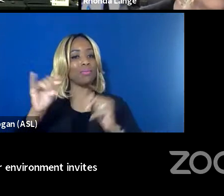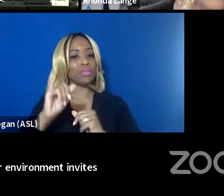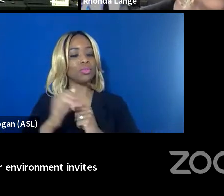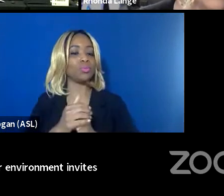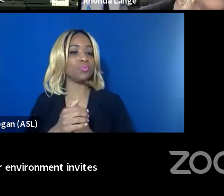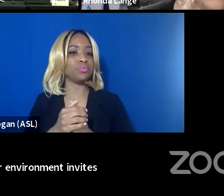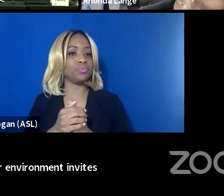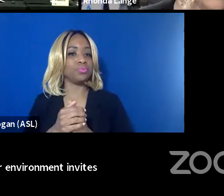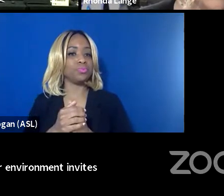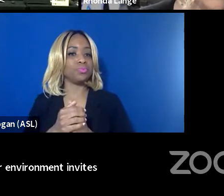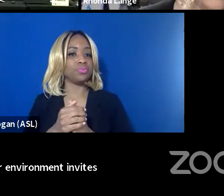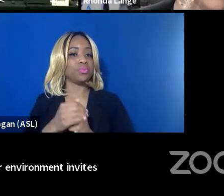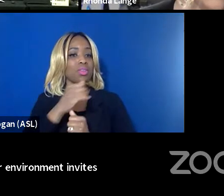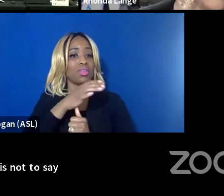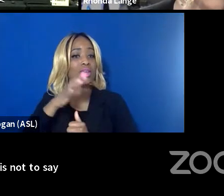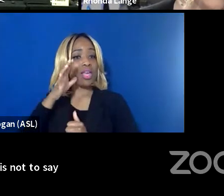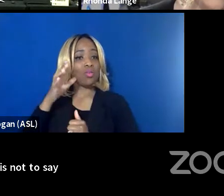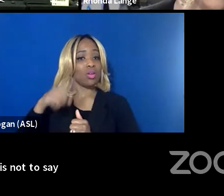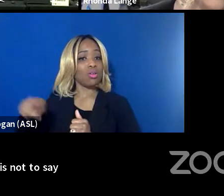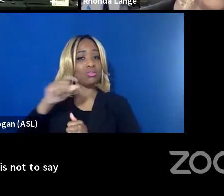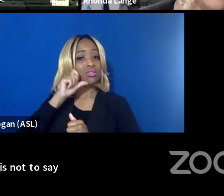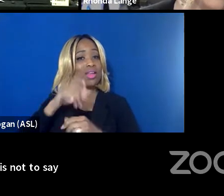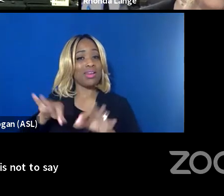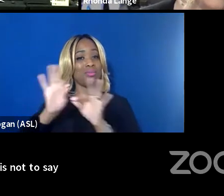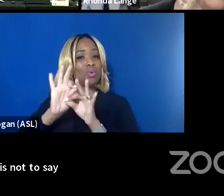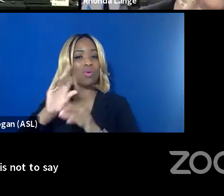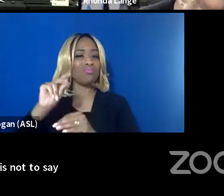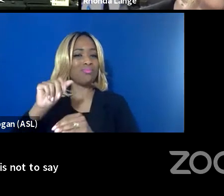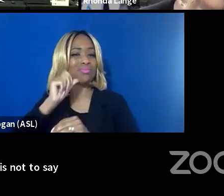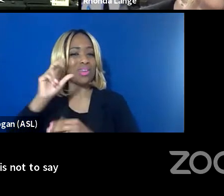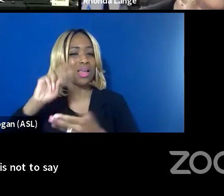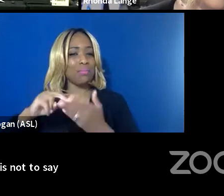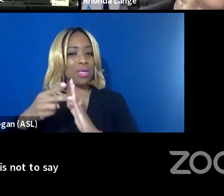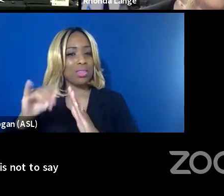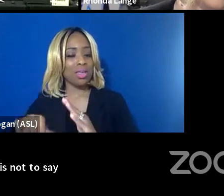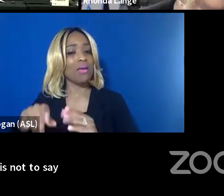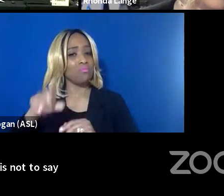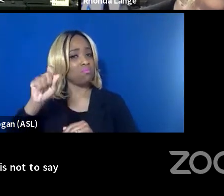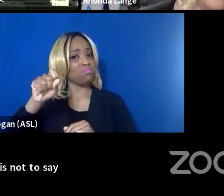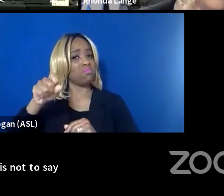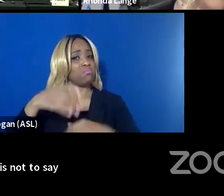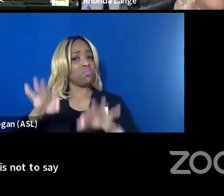that agriculture is not an important part of our community, because it is.